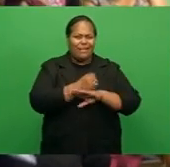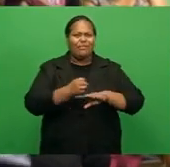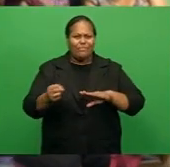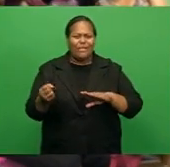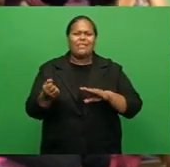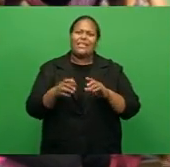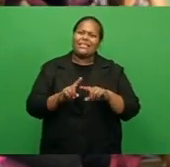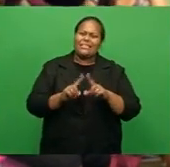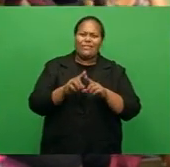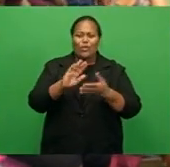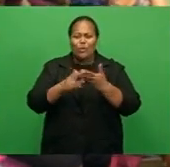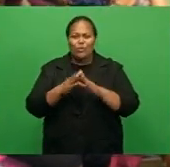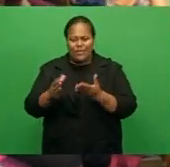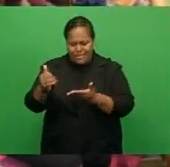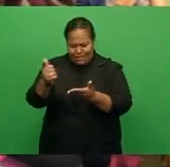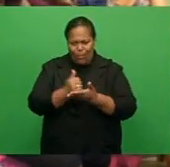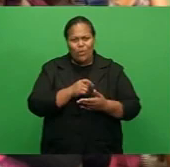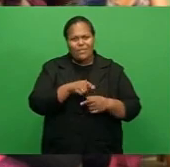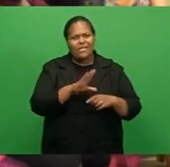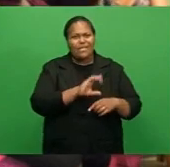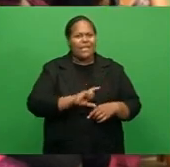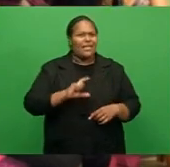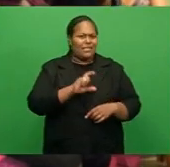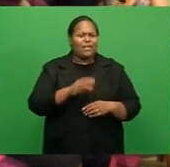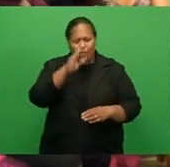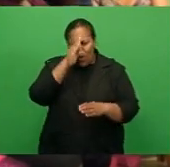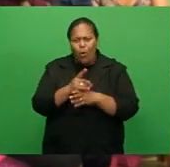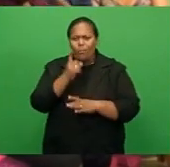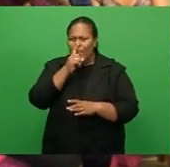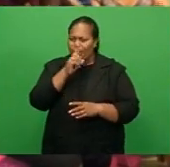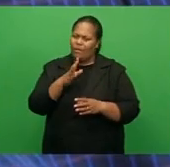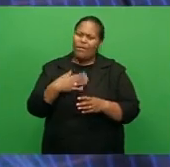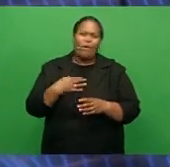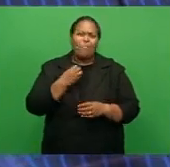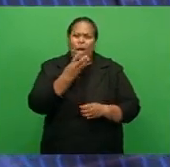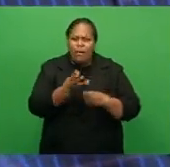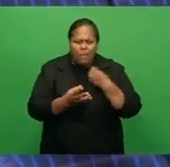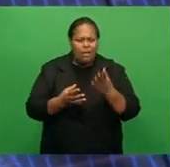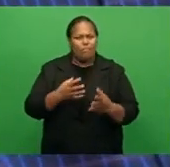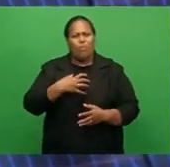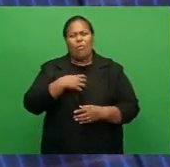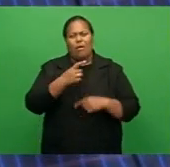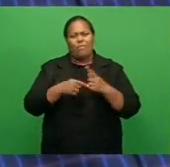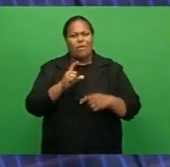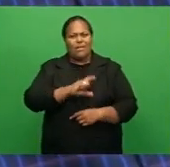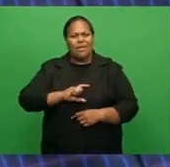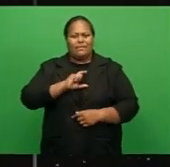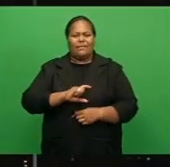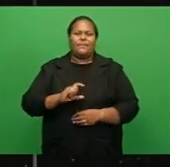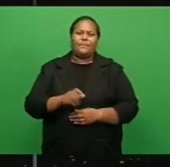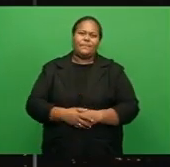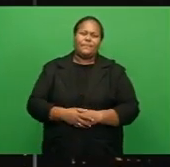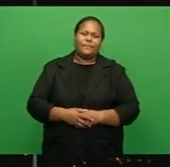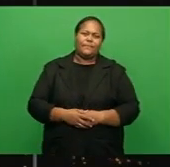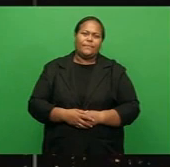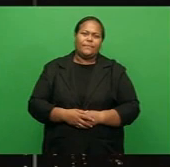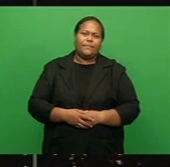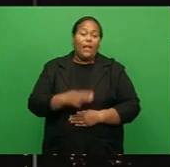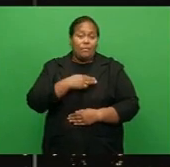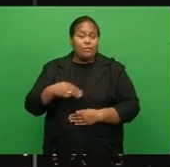Yeah? Today marks the end of the Cancer Awareness Month. The Fiji Cancer Society have received aid and financial help from corporate